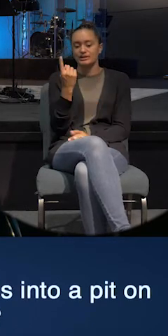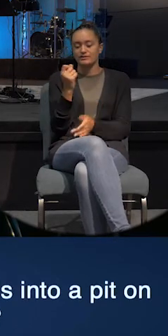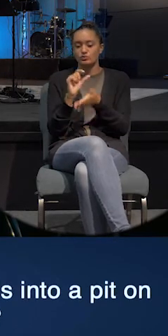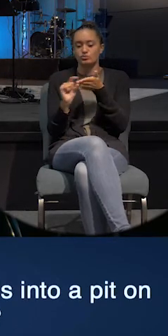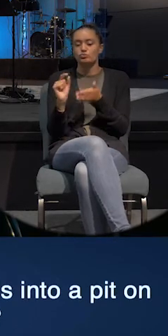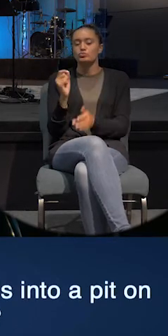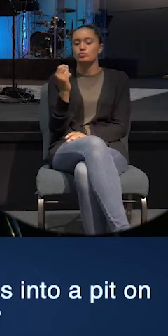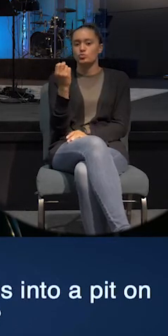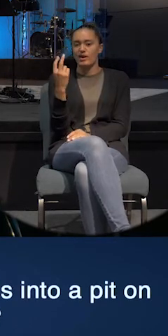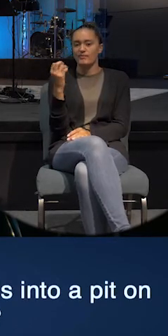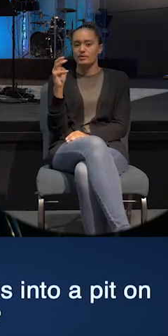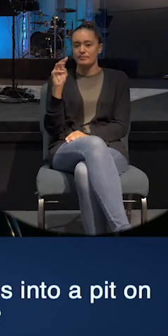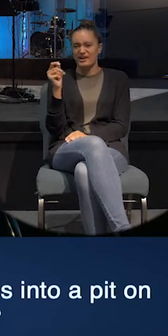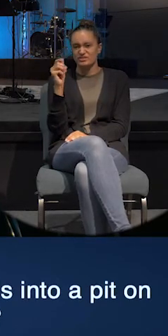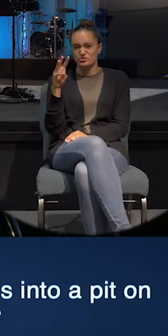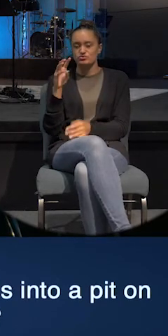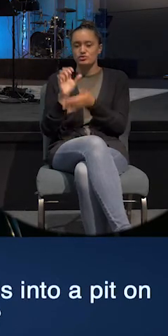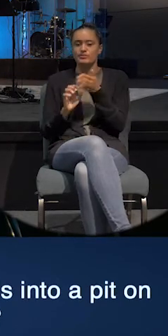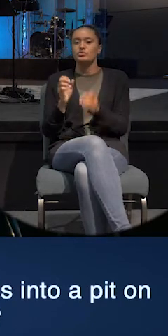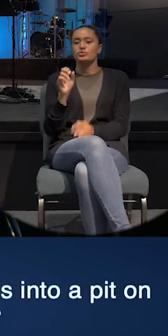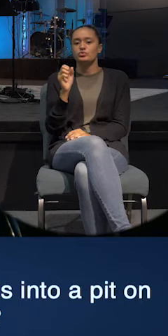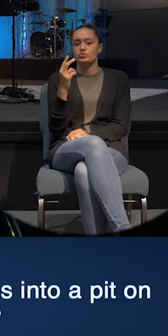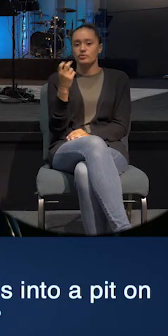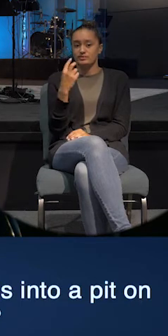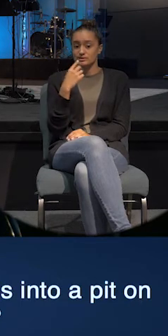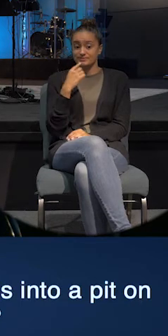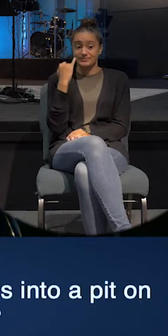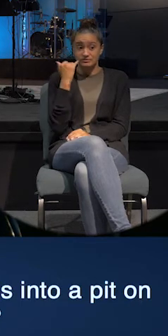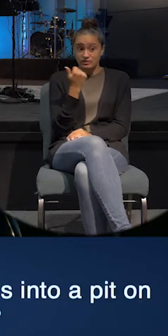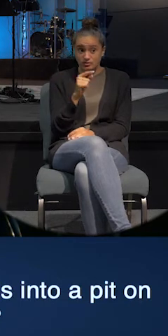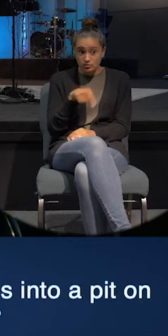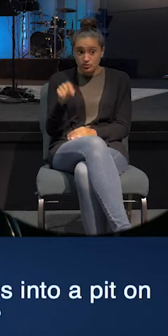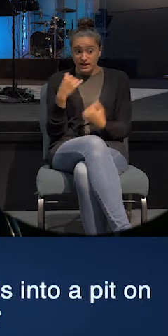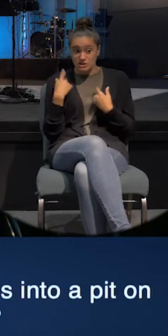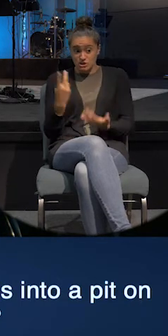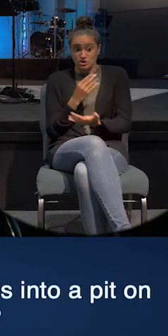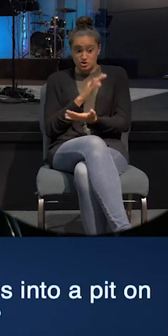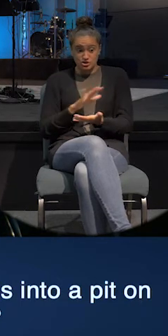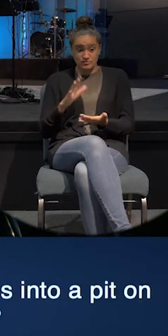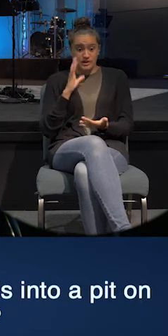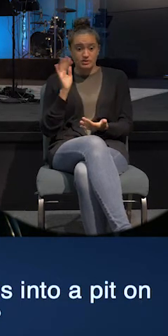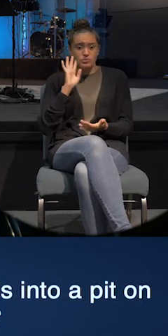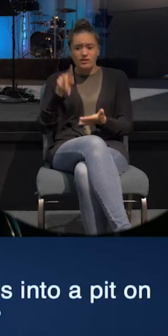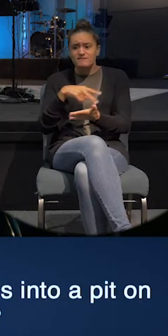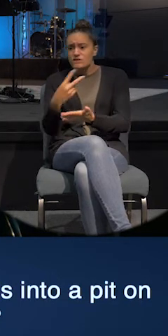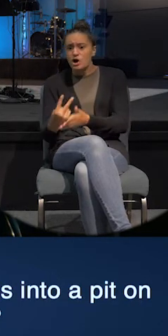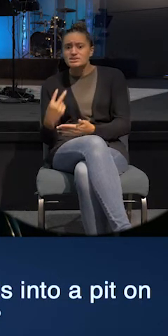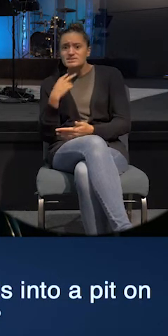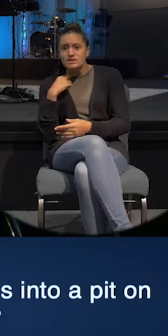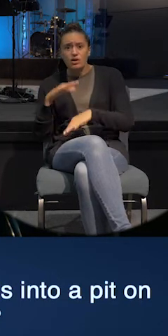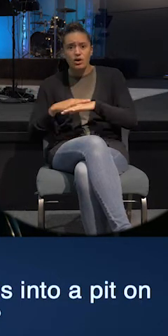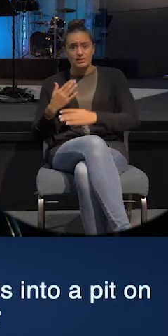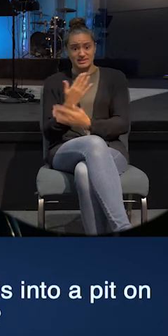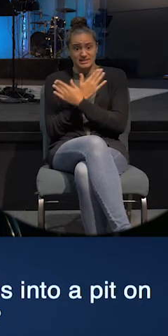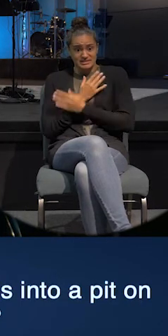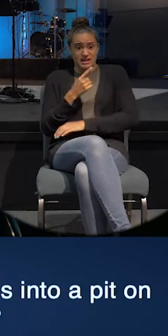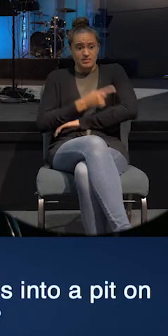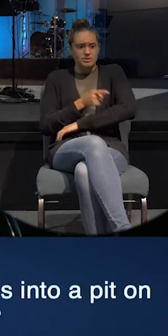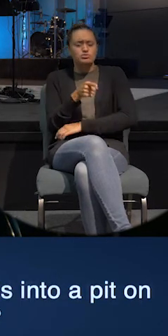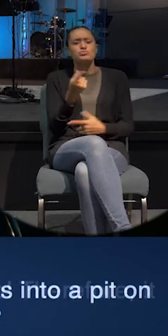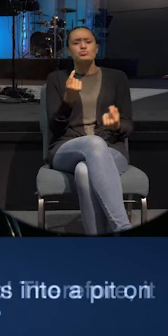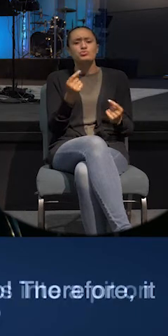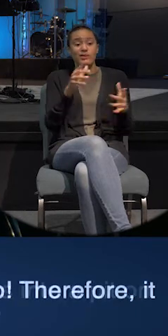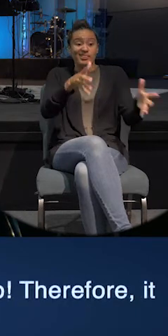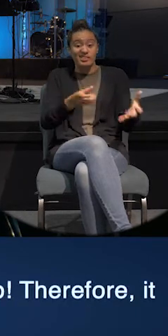says that he said to them, "If any of you has a sheep and it falls into a pit on the Sabbath, will you not take hold of it and lift it